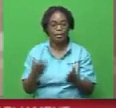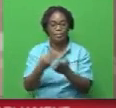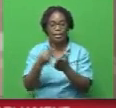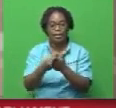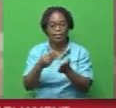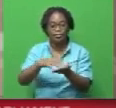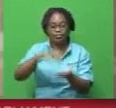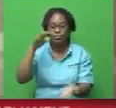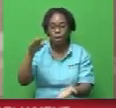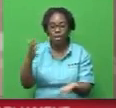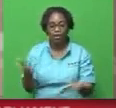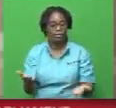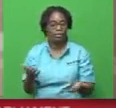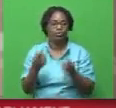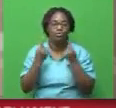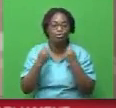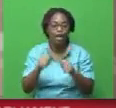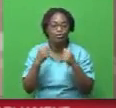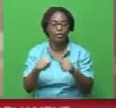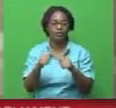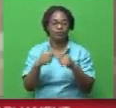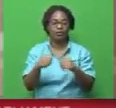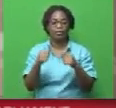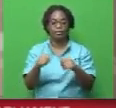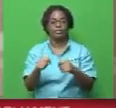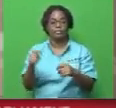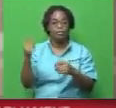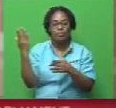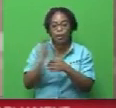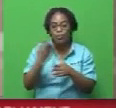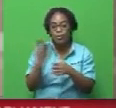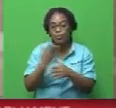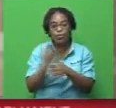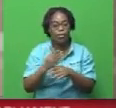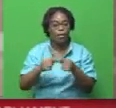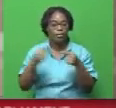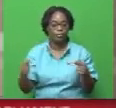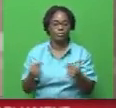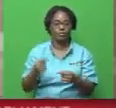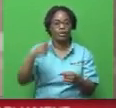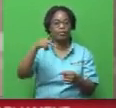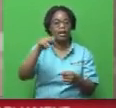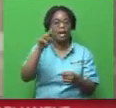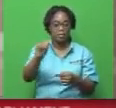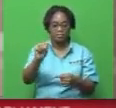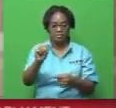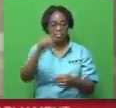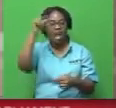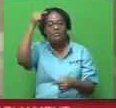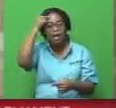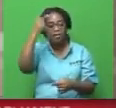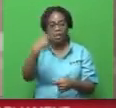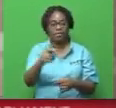set of parties linked to the opposition by a PNM government. The whole thing fell apart based